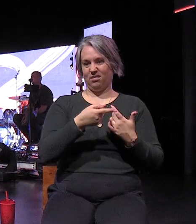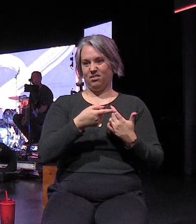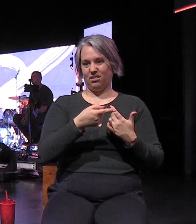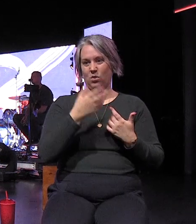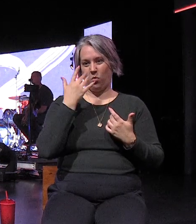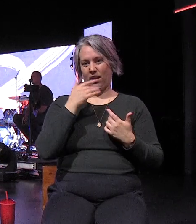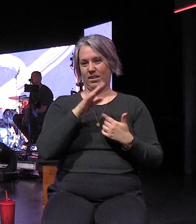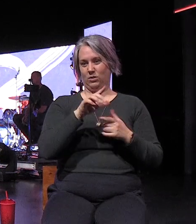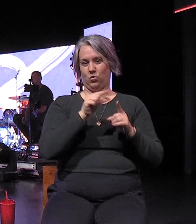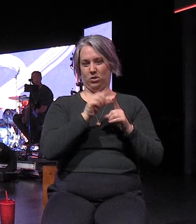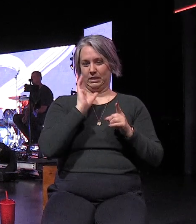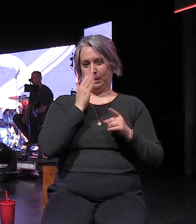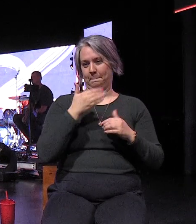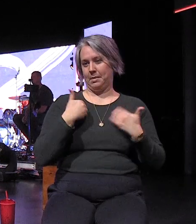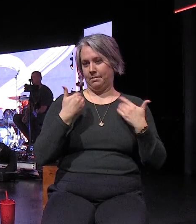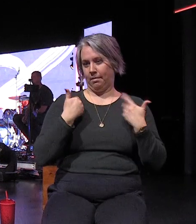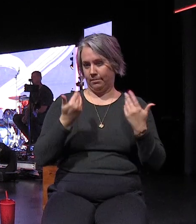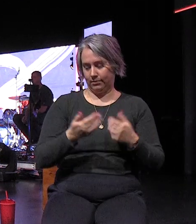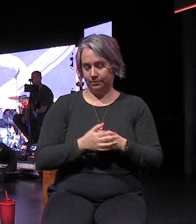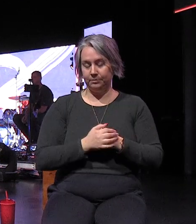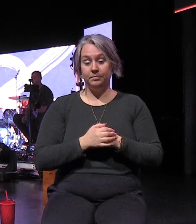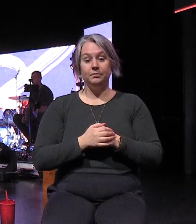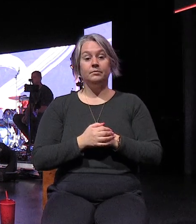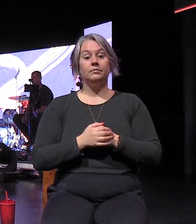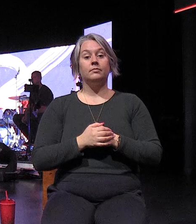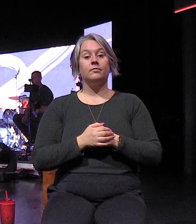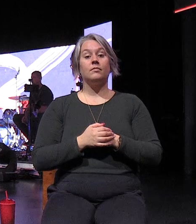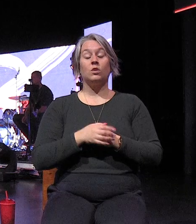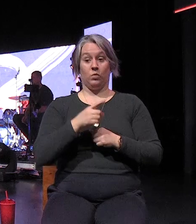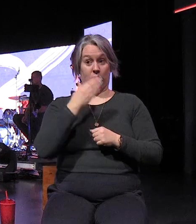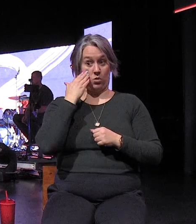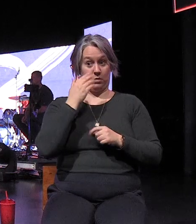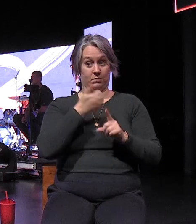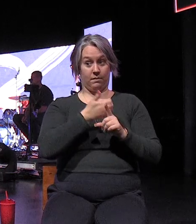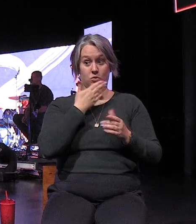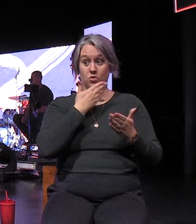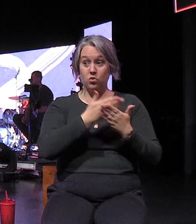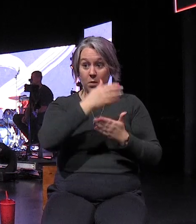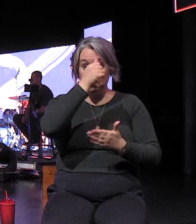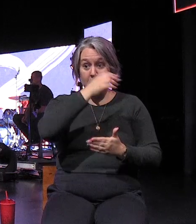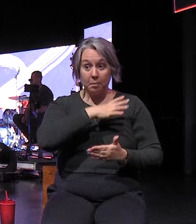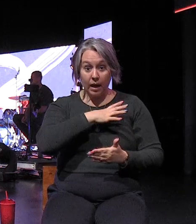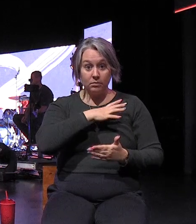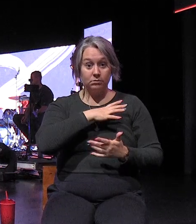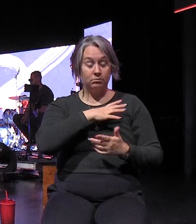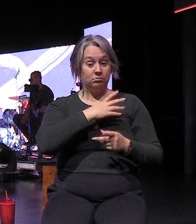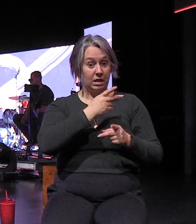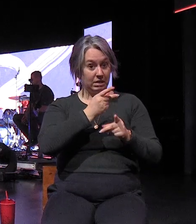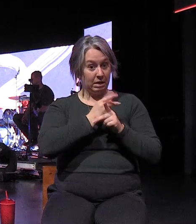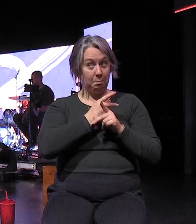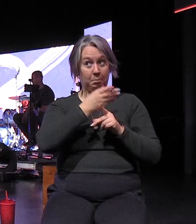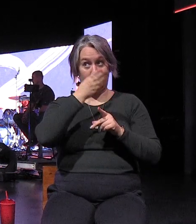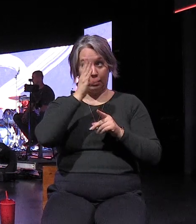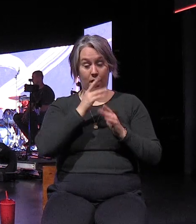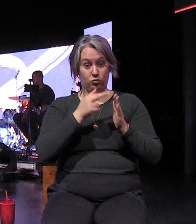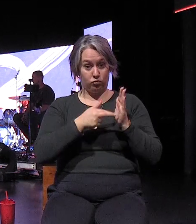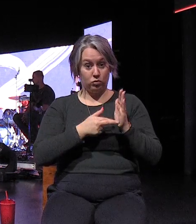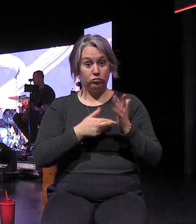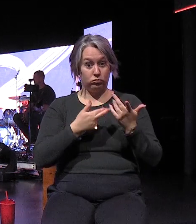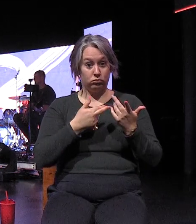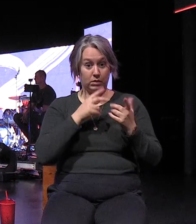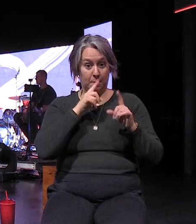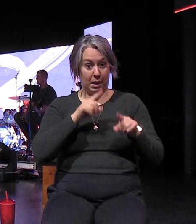rich young ruler. We also know he was a good man. He kept the commandments. But I think the most important